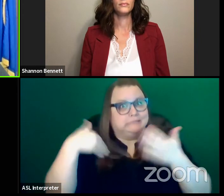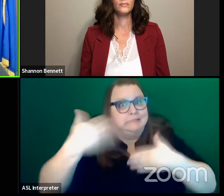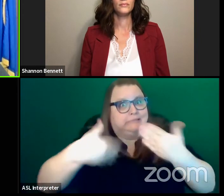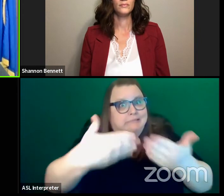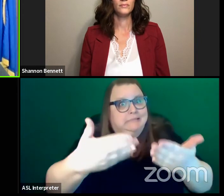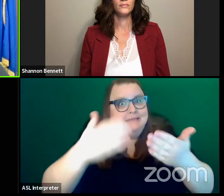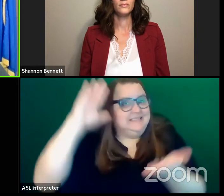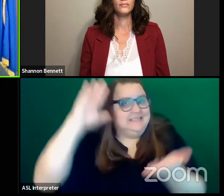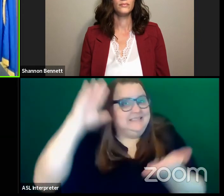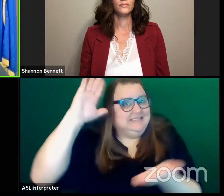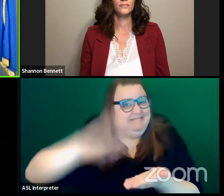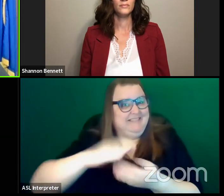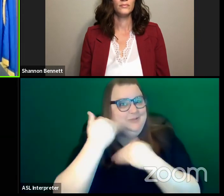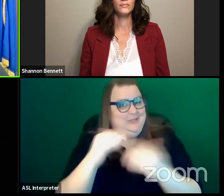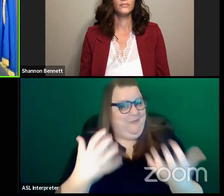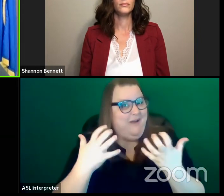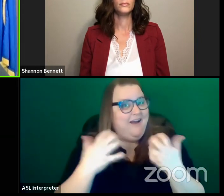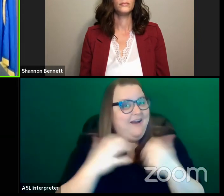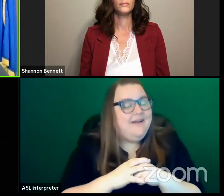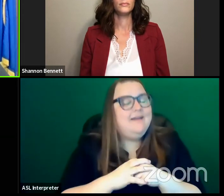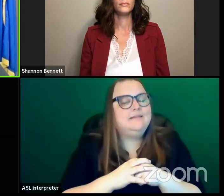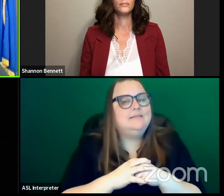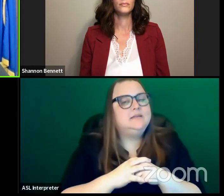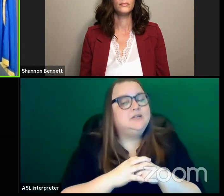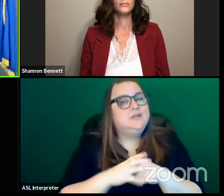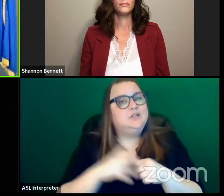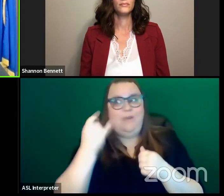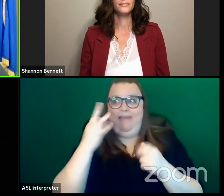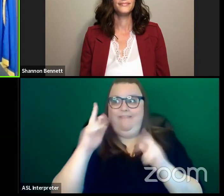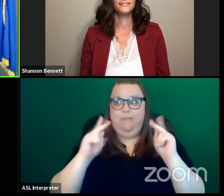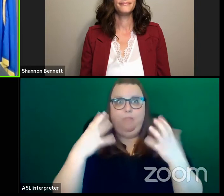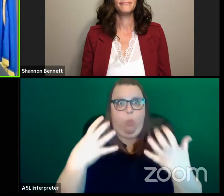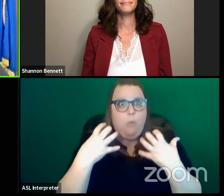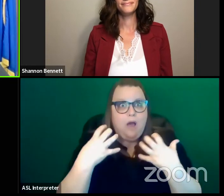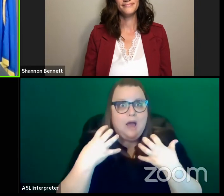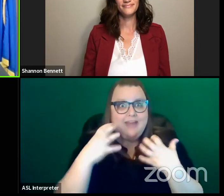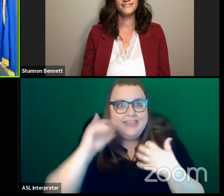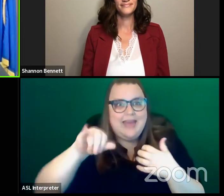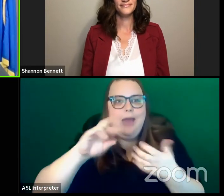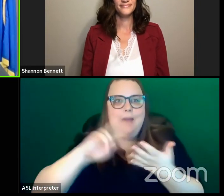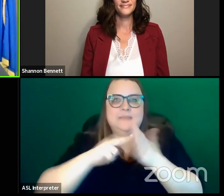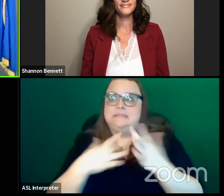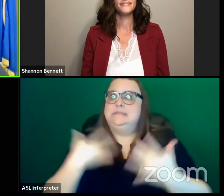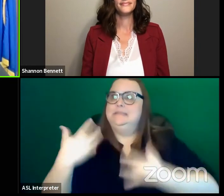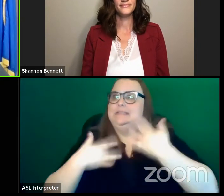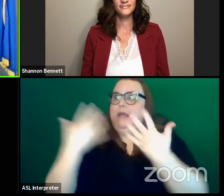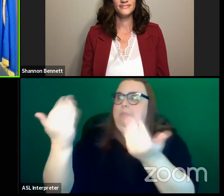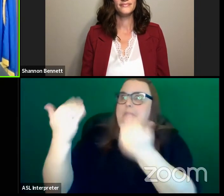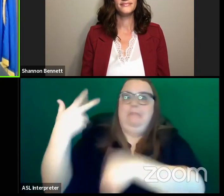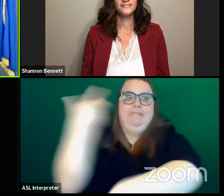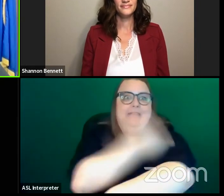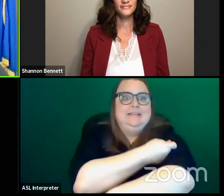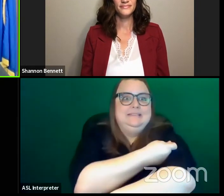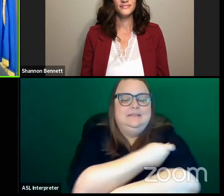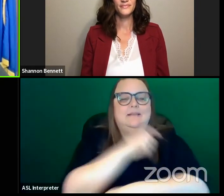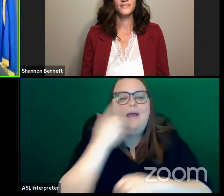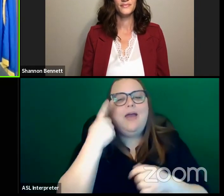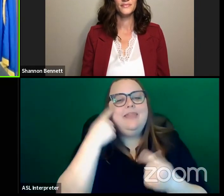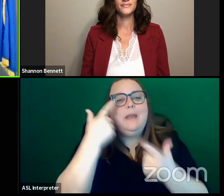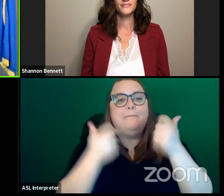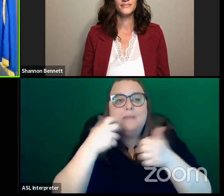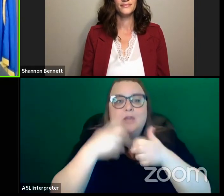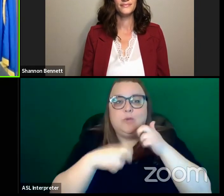these restrictions in this situation, that they will eagerly await for the vaccine. I think the bigger problem we're going to have is people are going to want to get it as